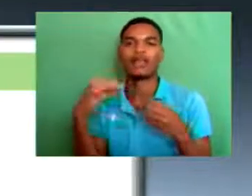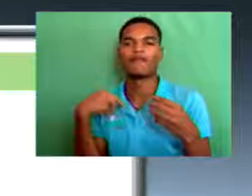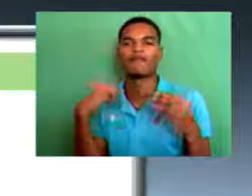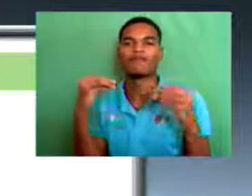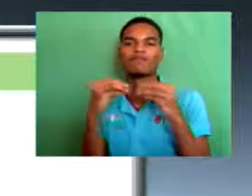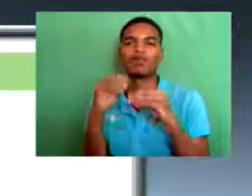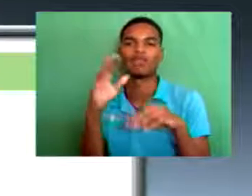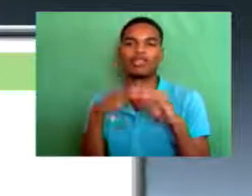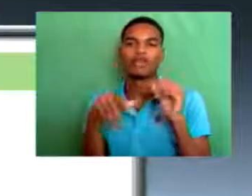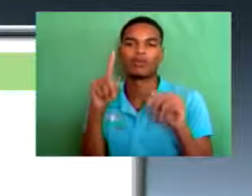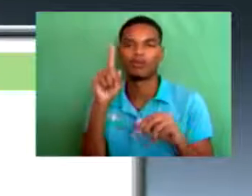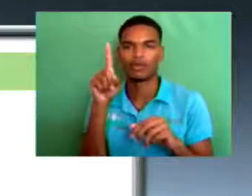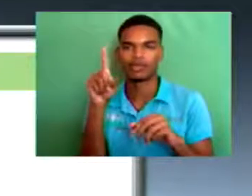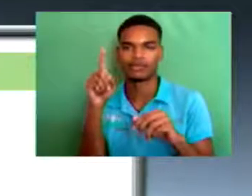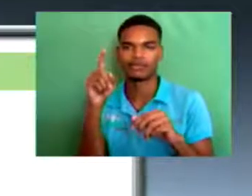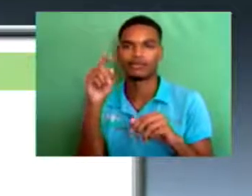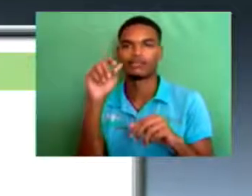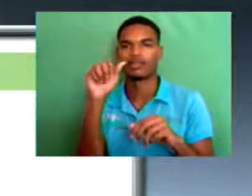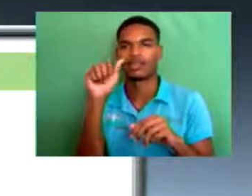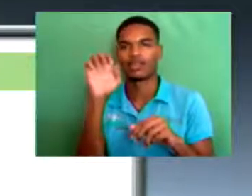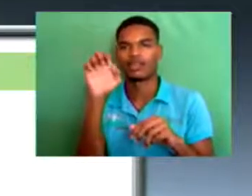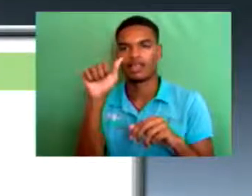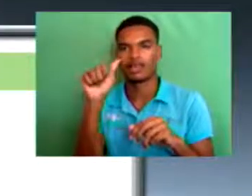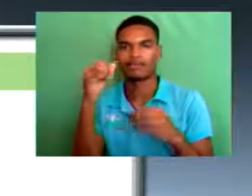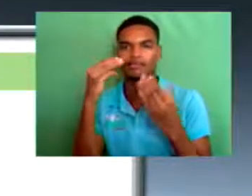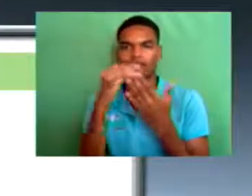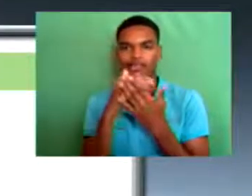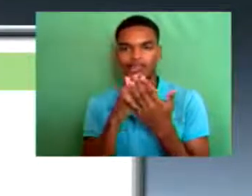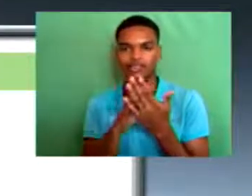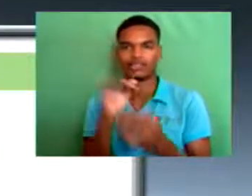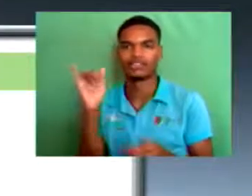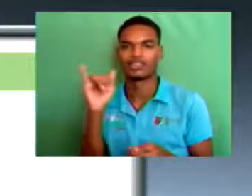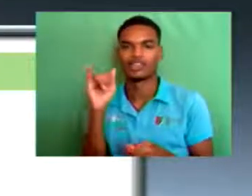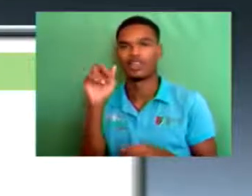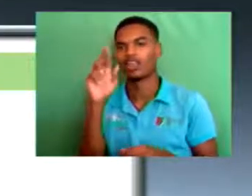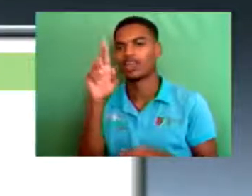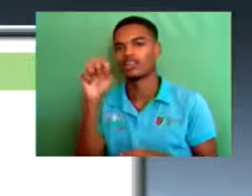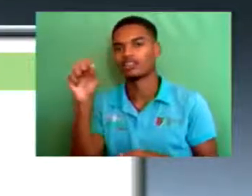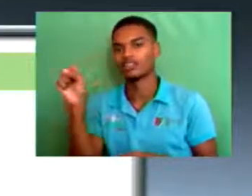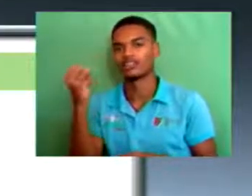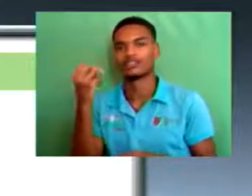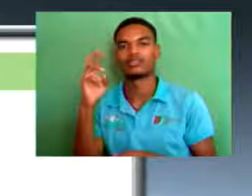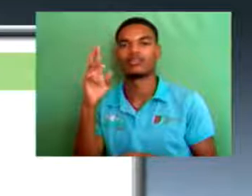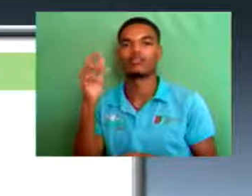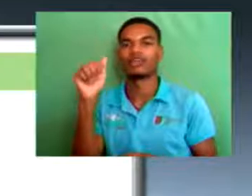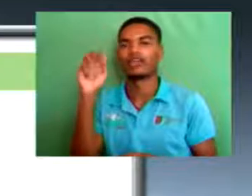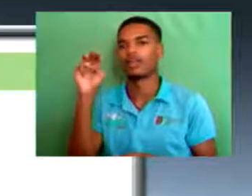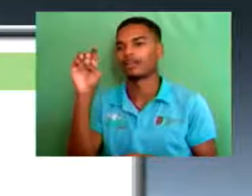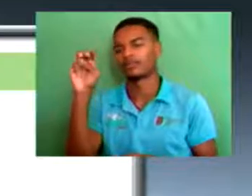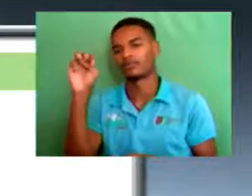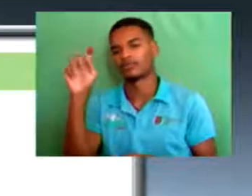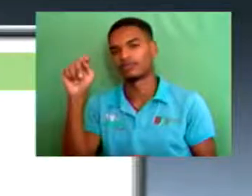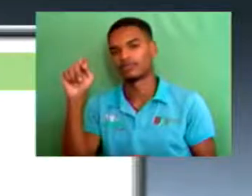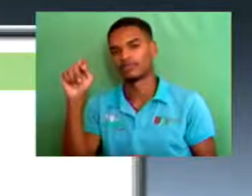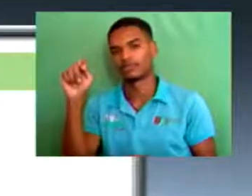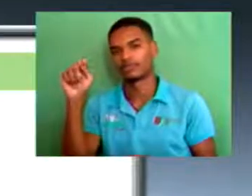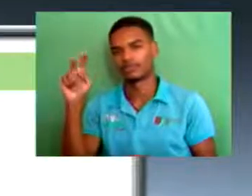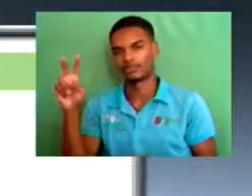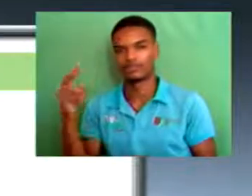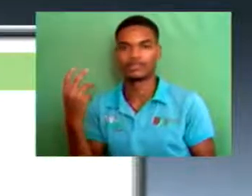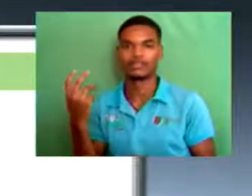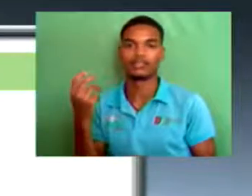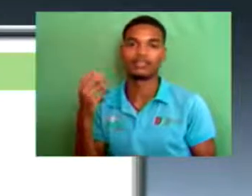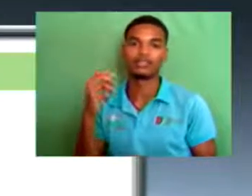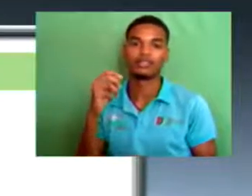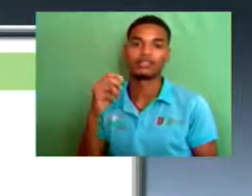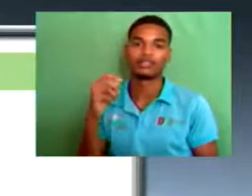table, AEAT. So think of it almost like an RSS or an Atom feed. One table can contain at least one or multiple AEA messages at the